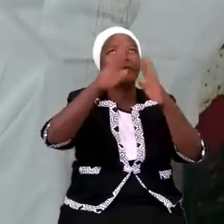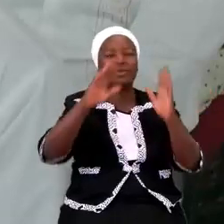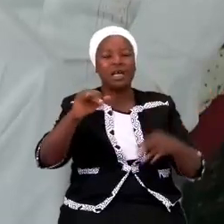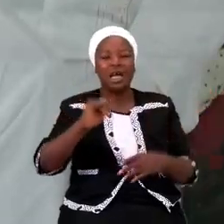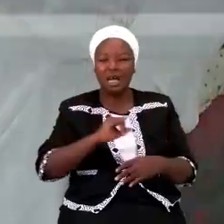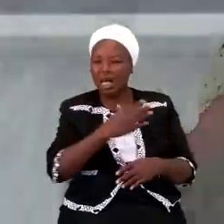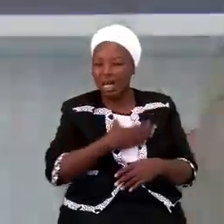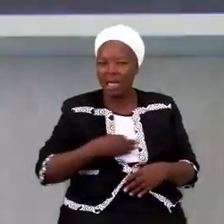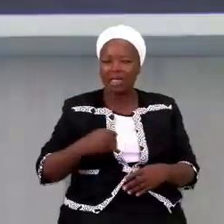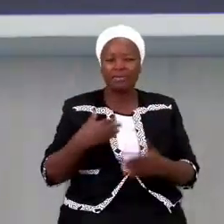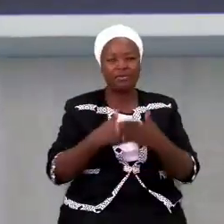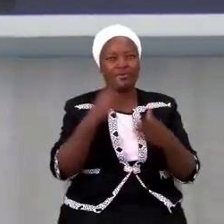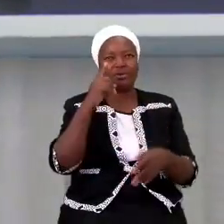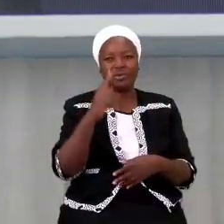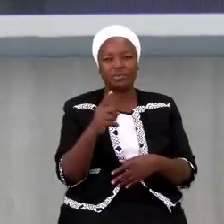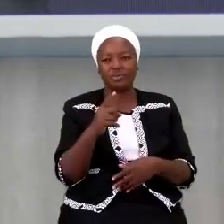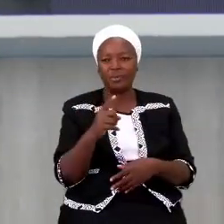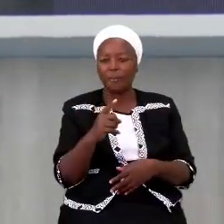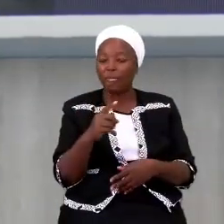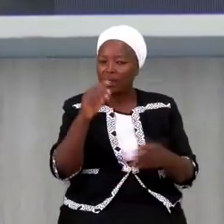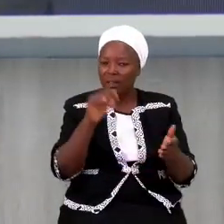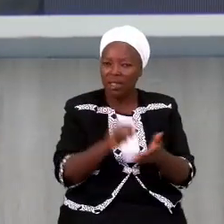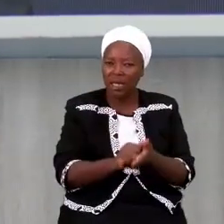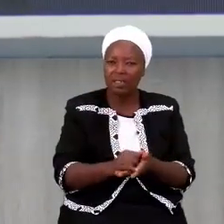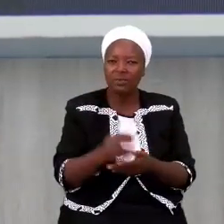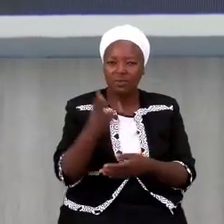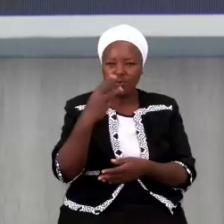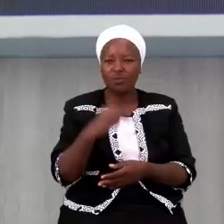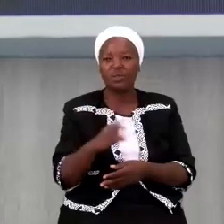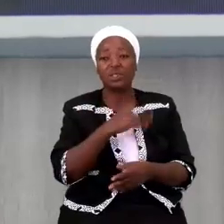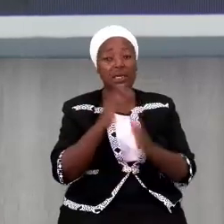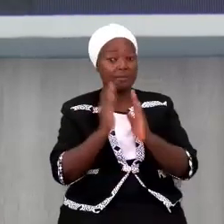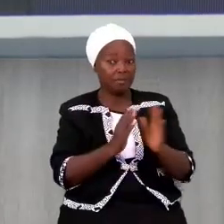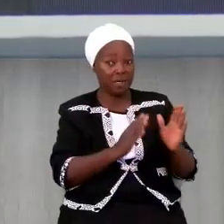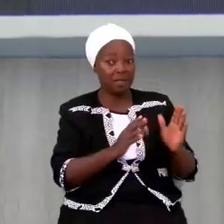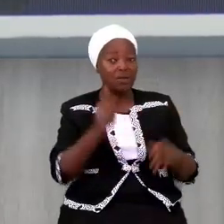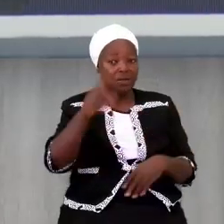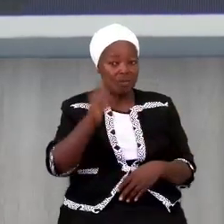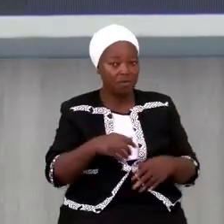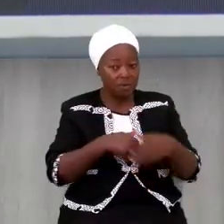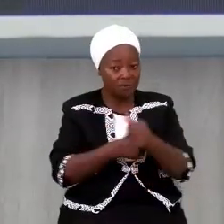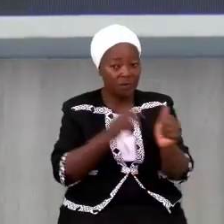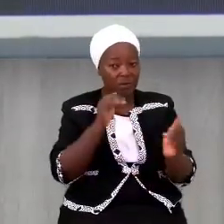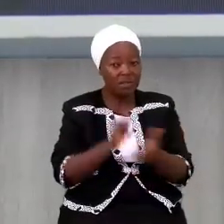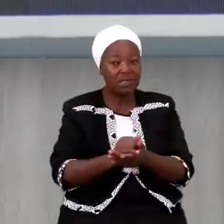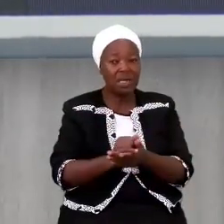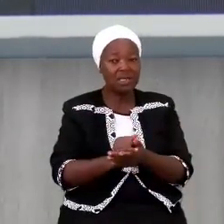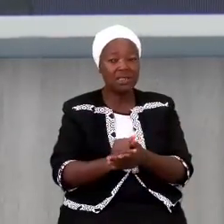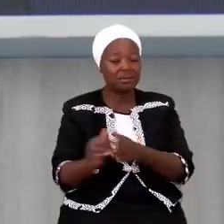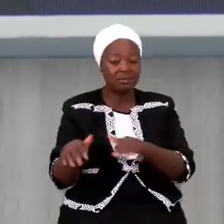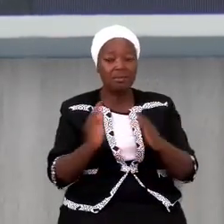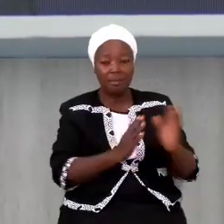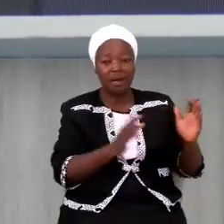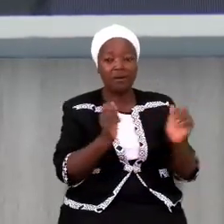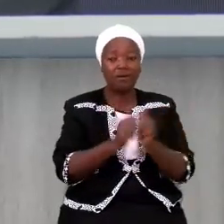that intention with action. I will arise. That was decision. You must follow that decision